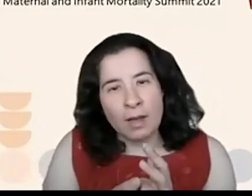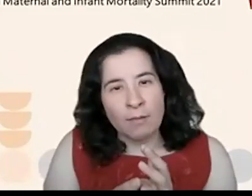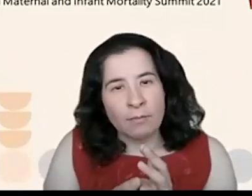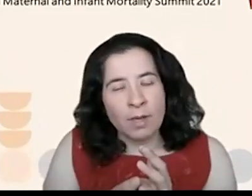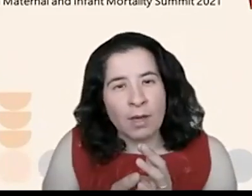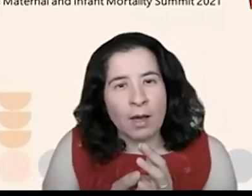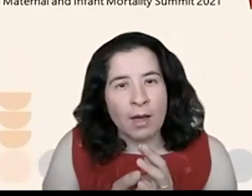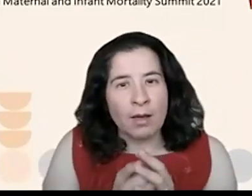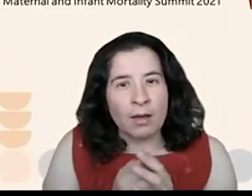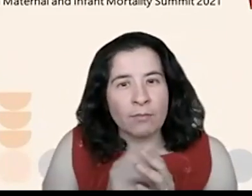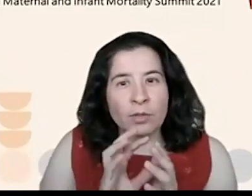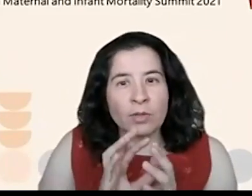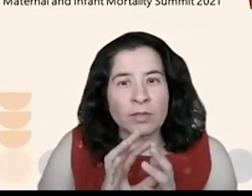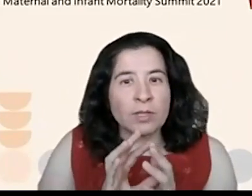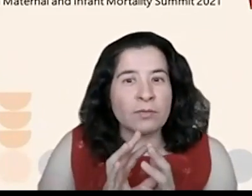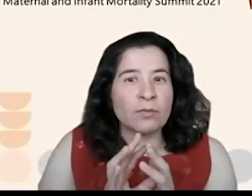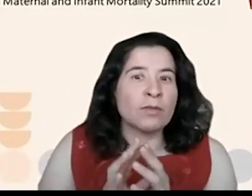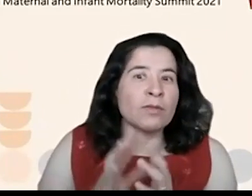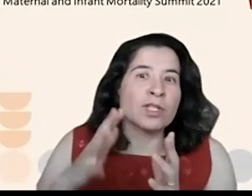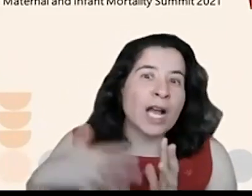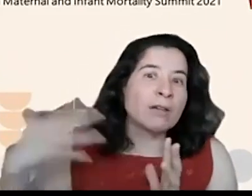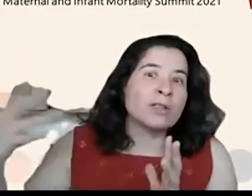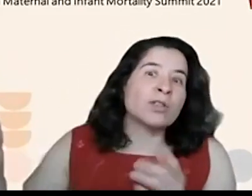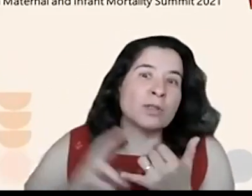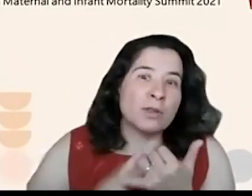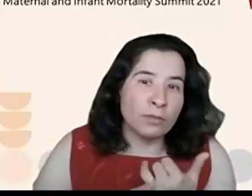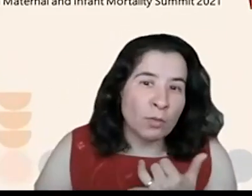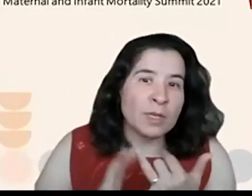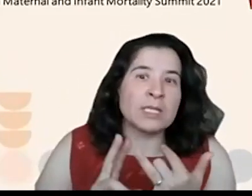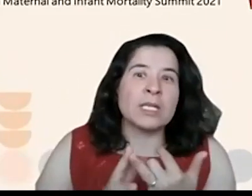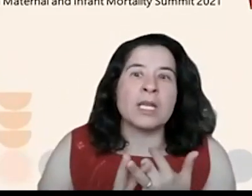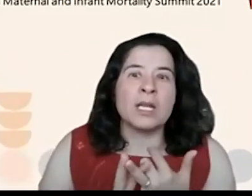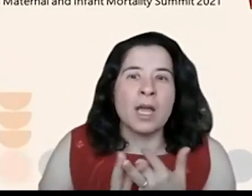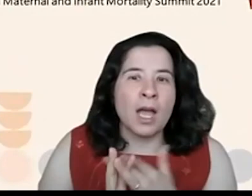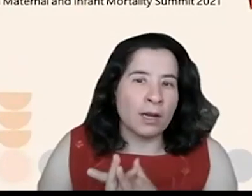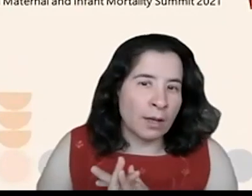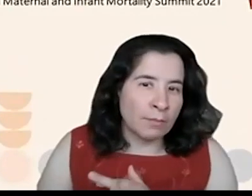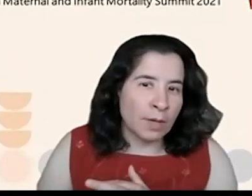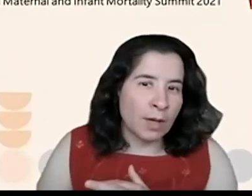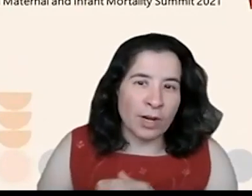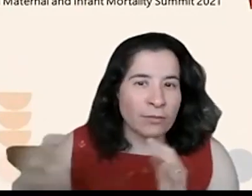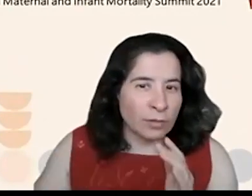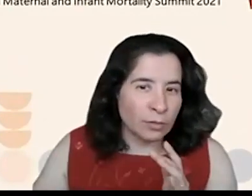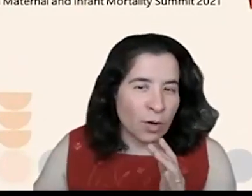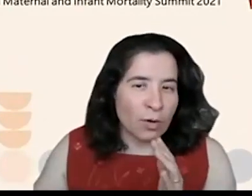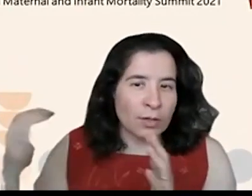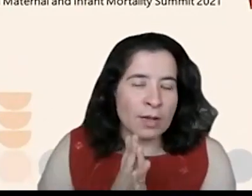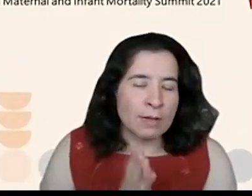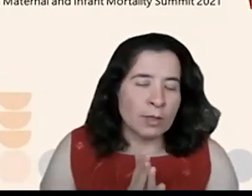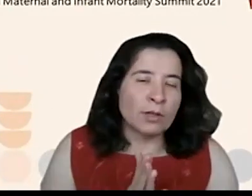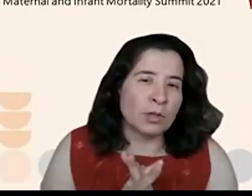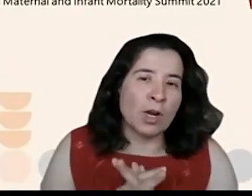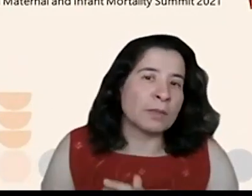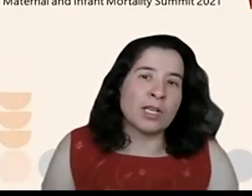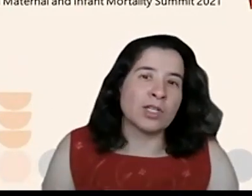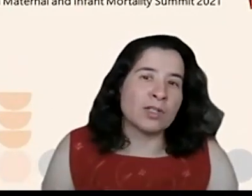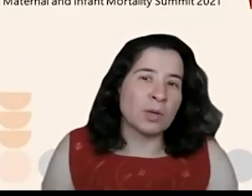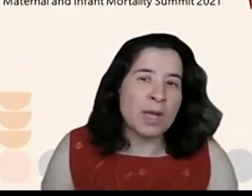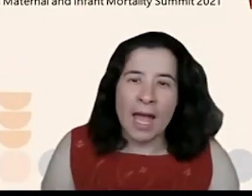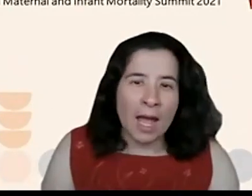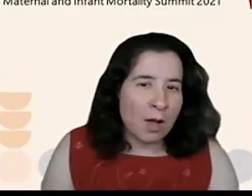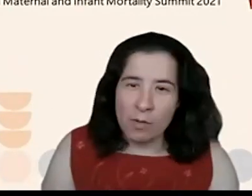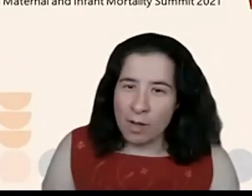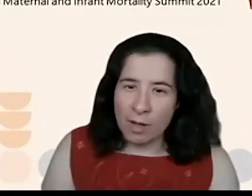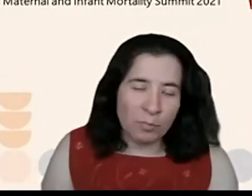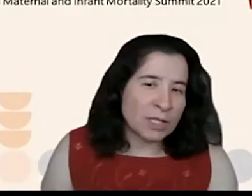breastfeeding reduces the risk for the child in terms of obesity and other kind of long-term complications.